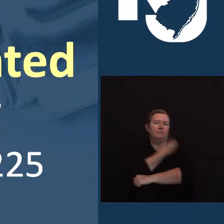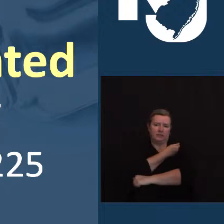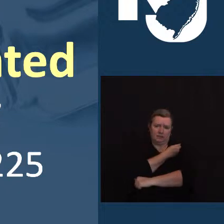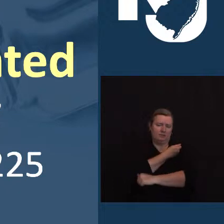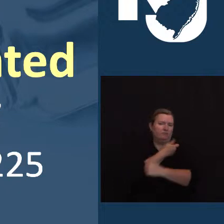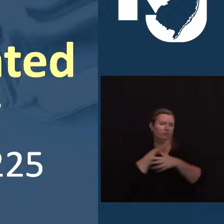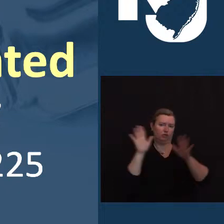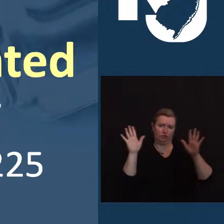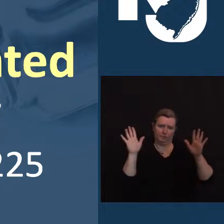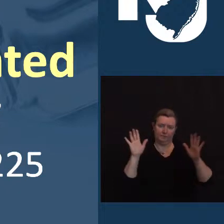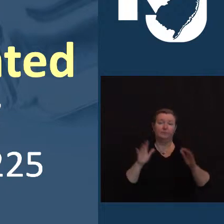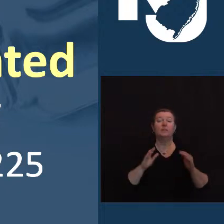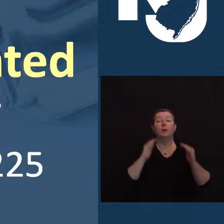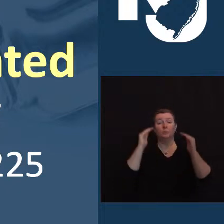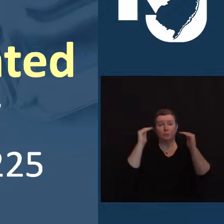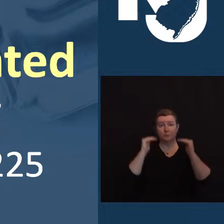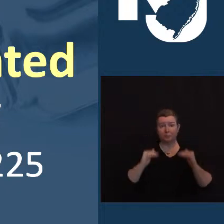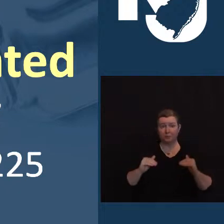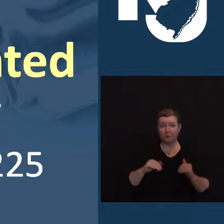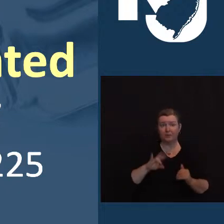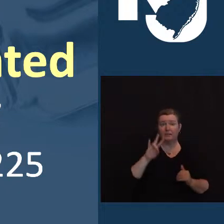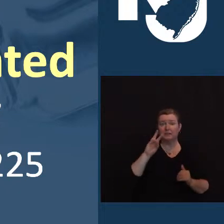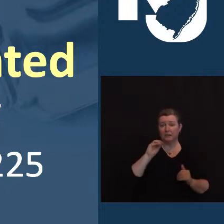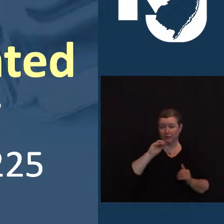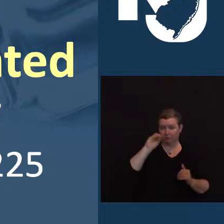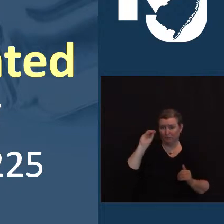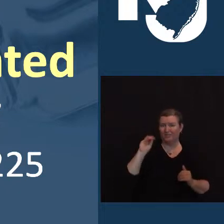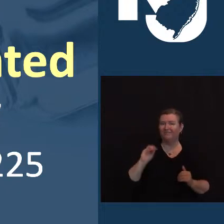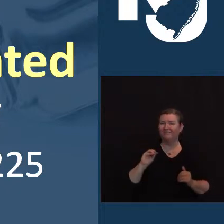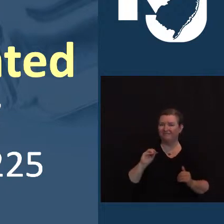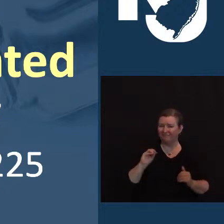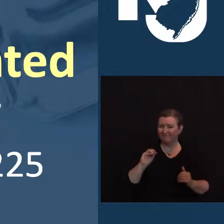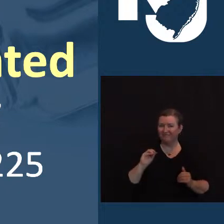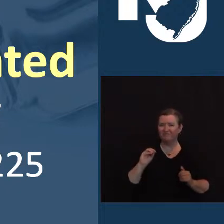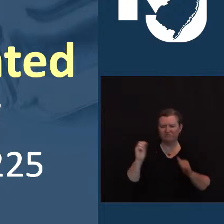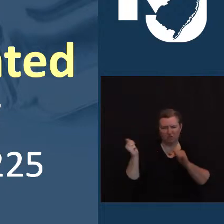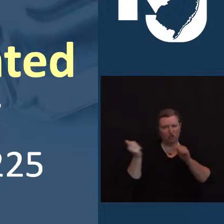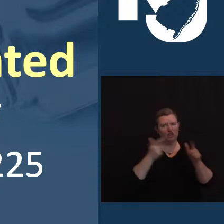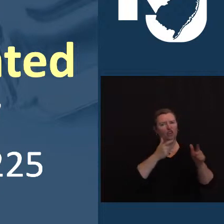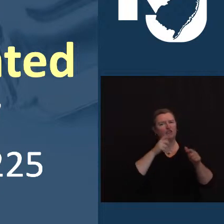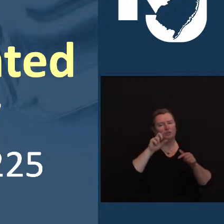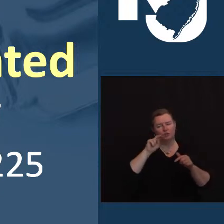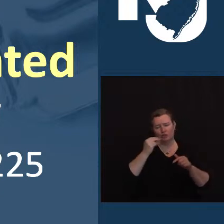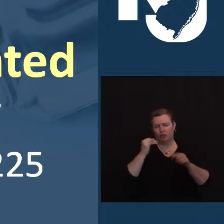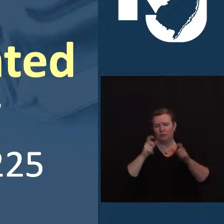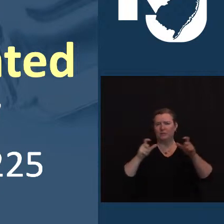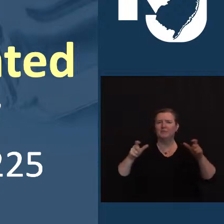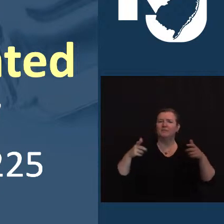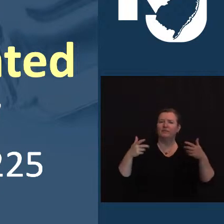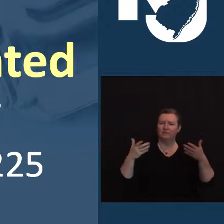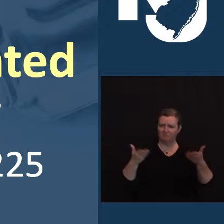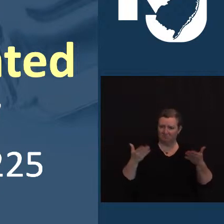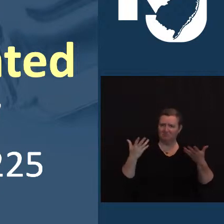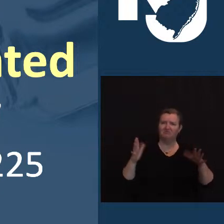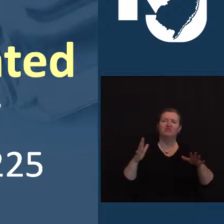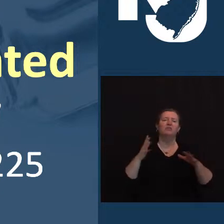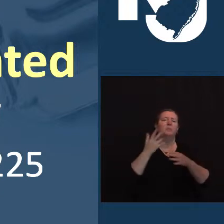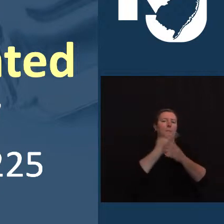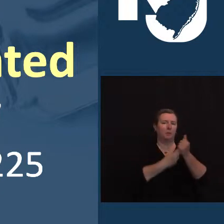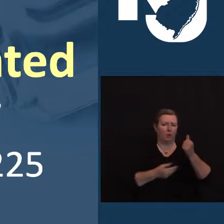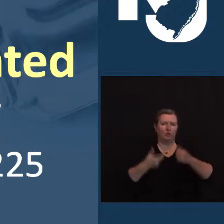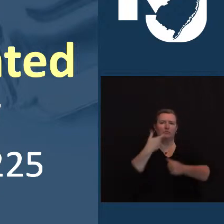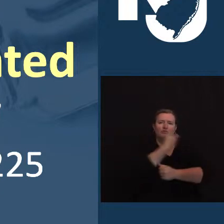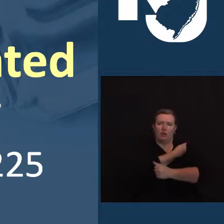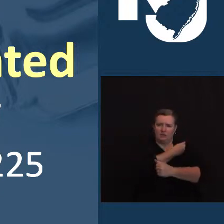than 70% of all New Jerseyans have now received their full vaccine doses, and we're about to